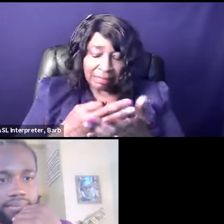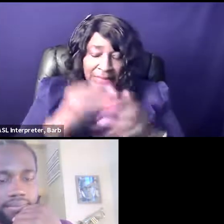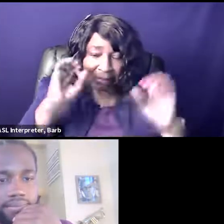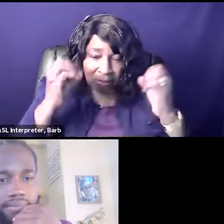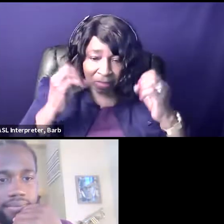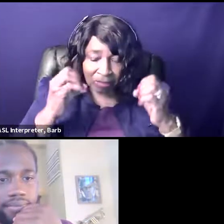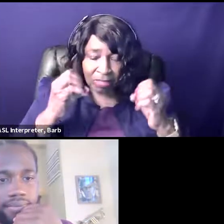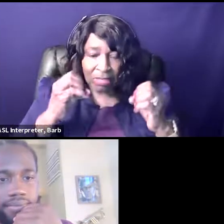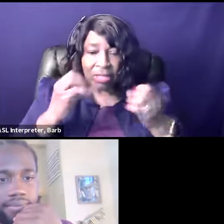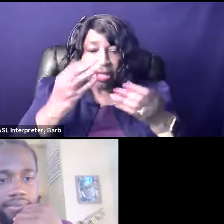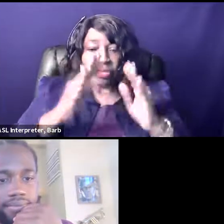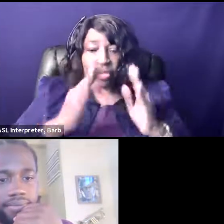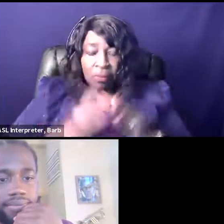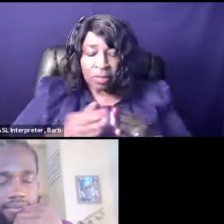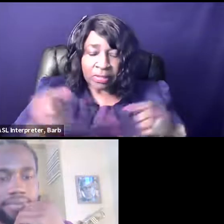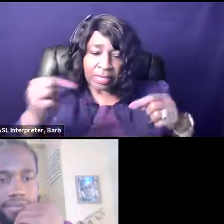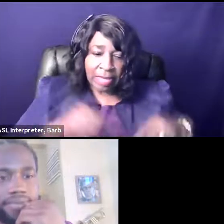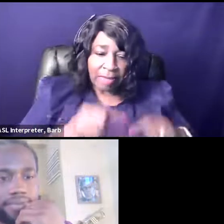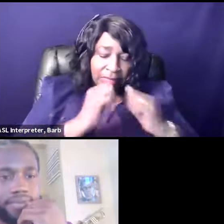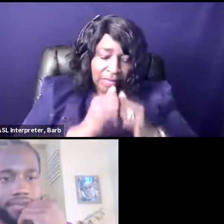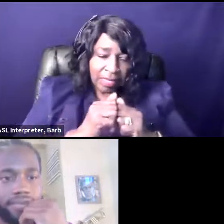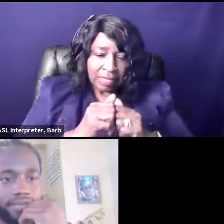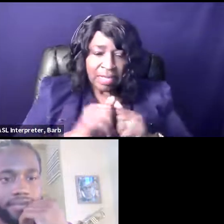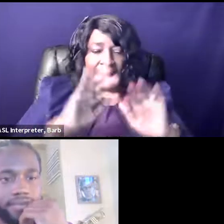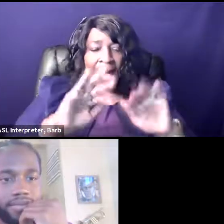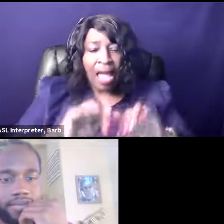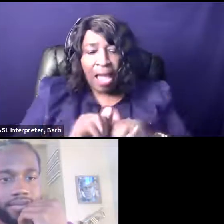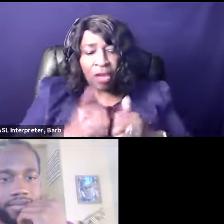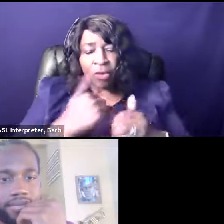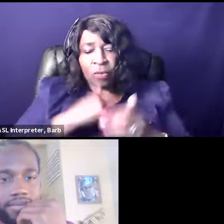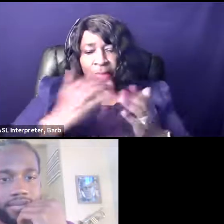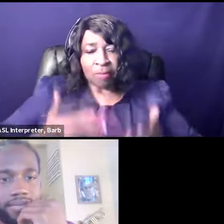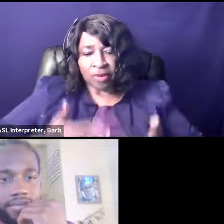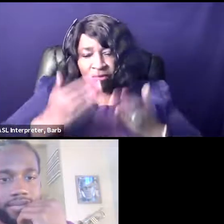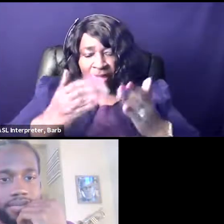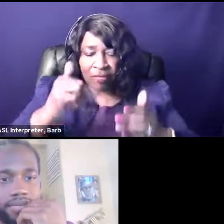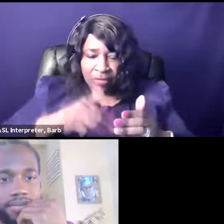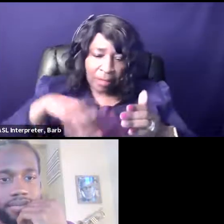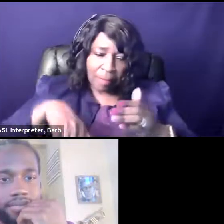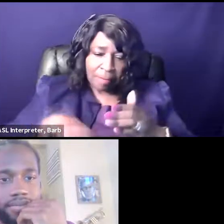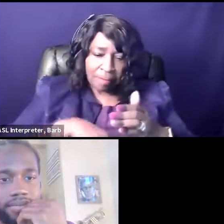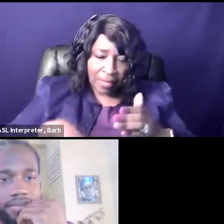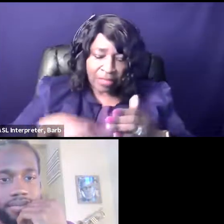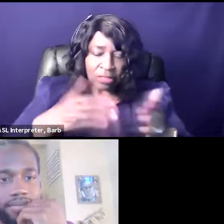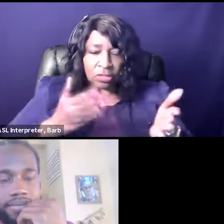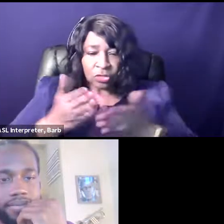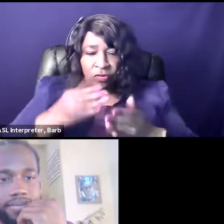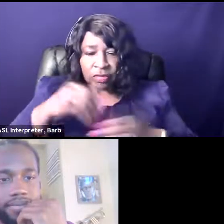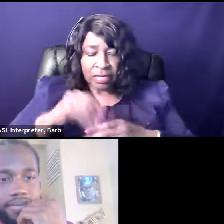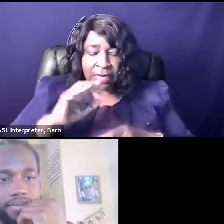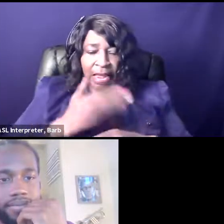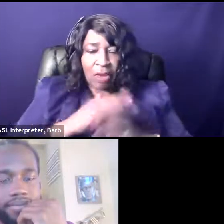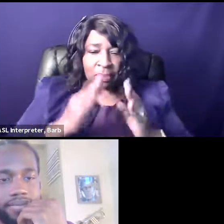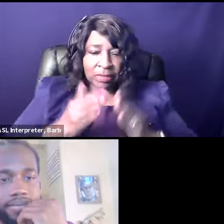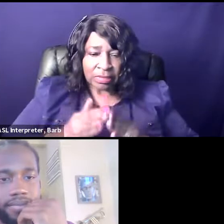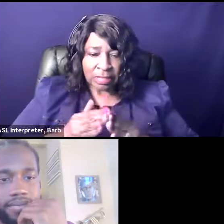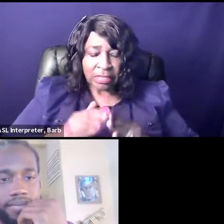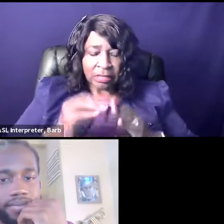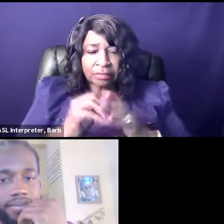to say, like, well, how do we provide this basic service to ourselves that, now our city can no longer provide?